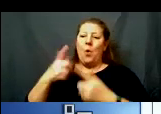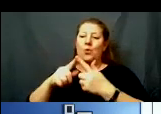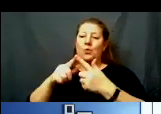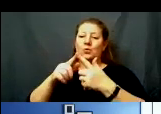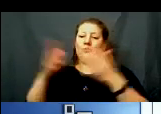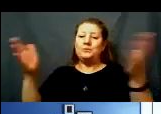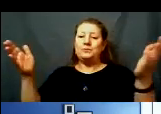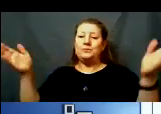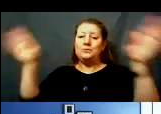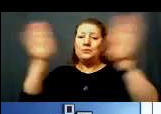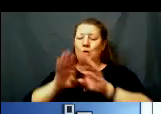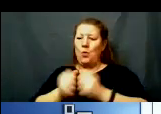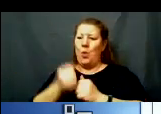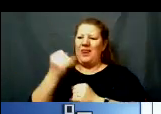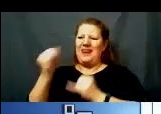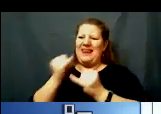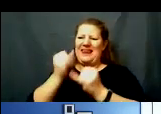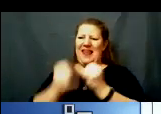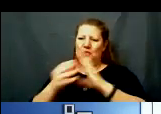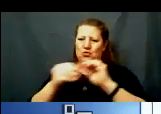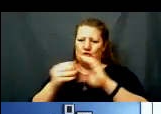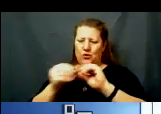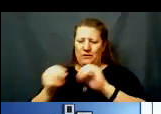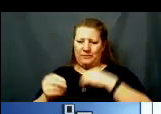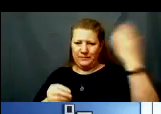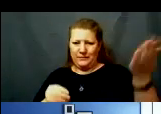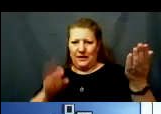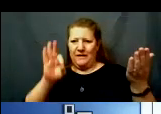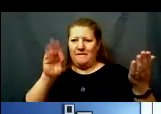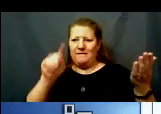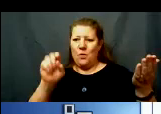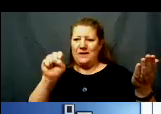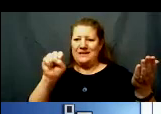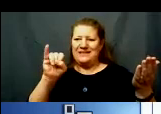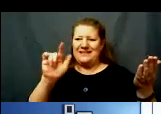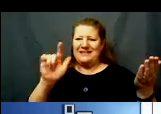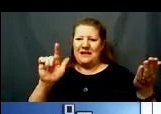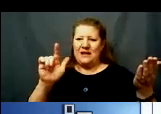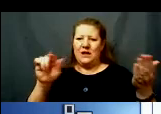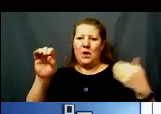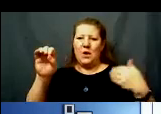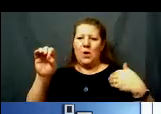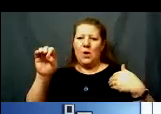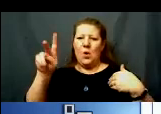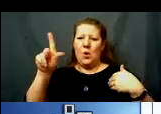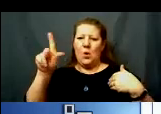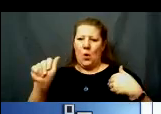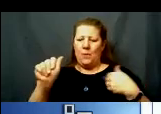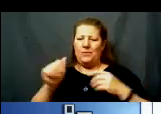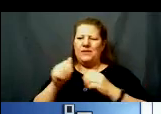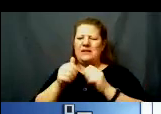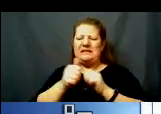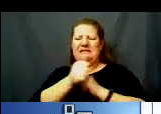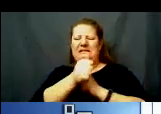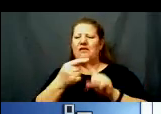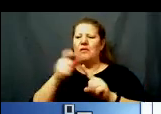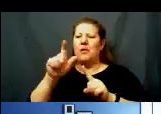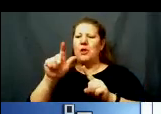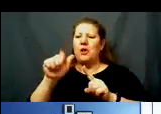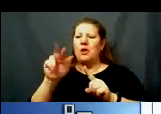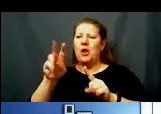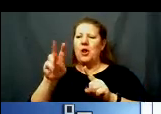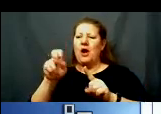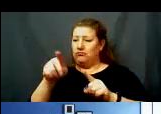this together. And this takes us to Fort Sill, Oklahoma, just north of Lawton, Oklahoma. It's a place you can visit today, just